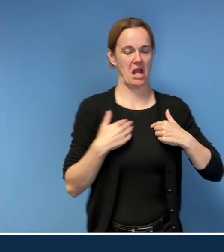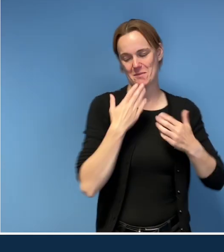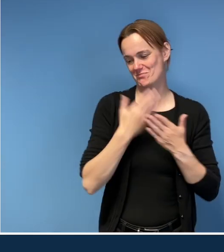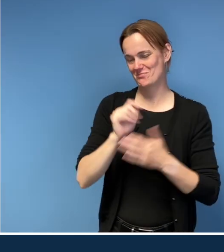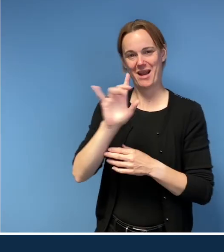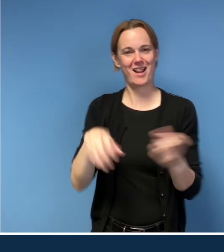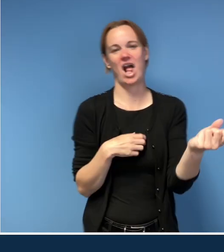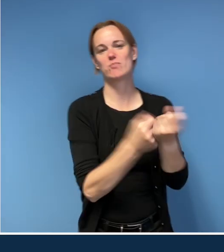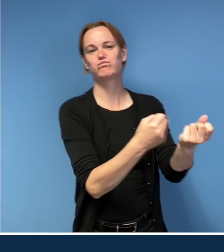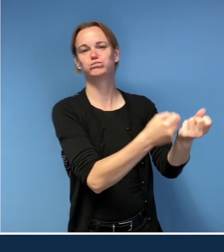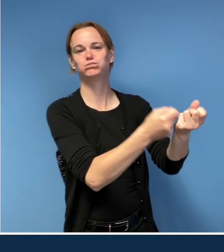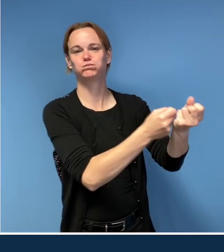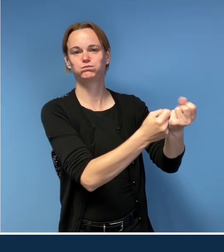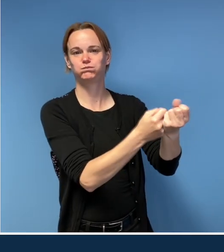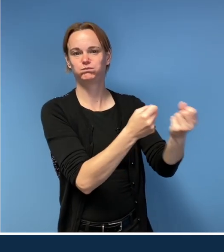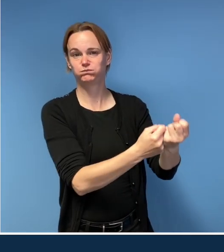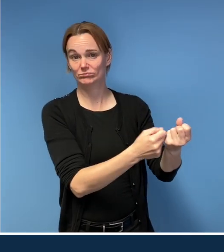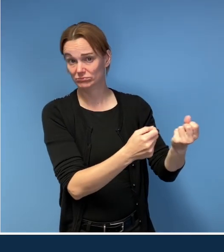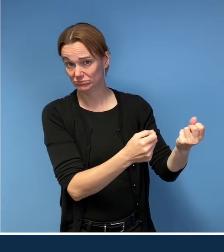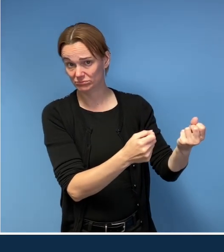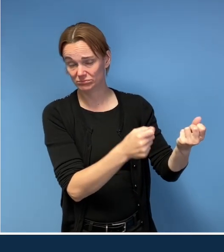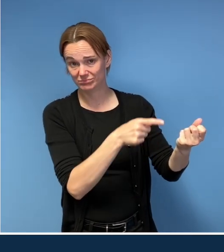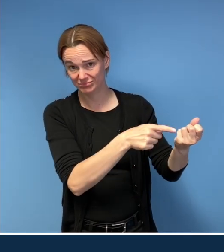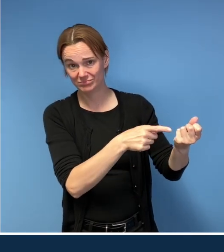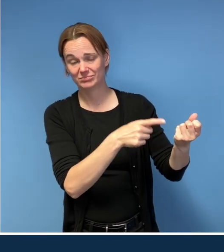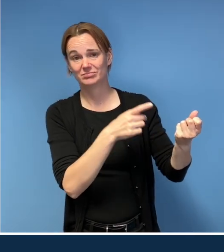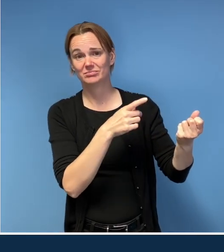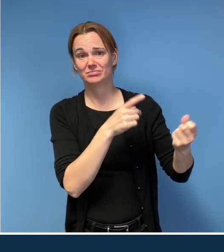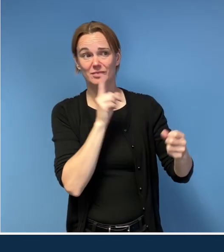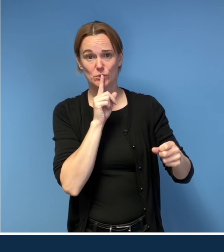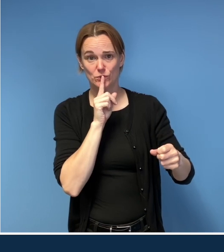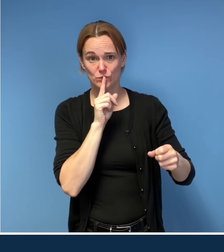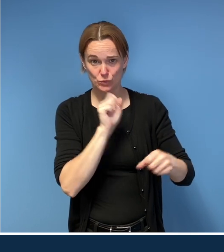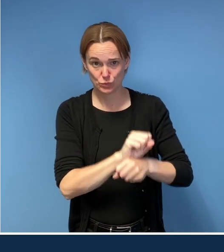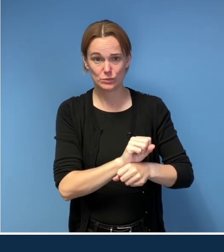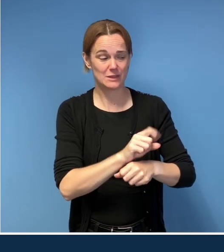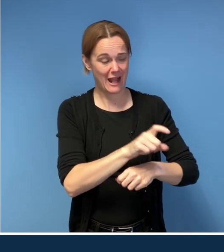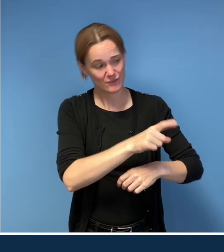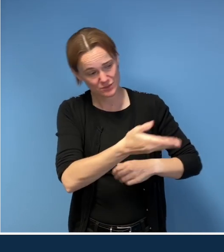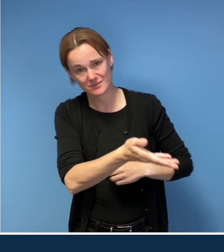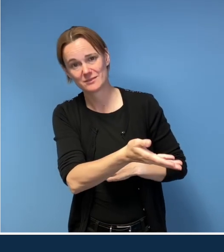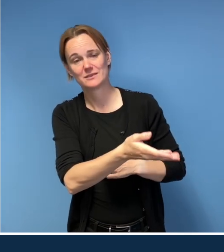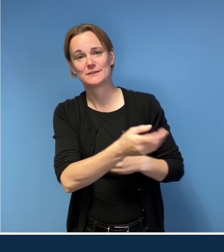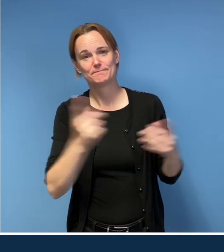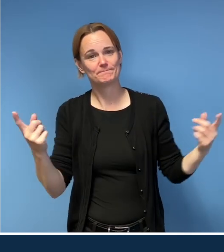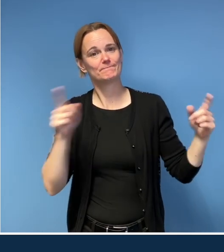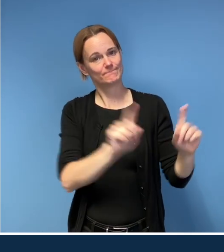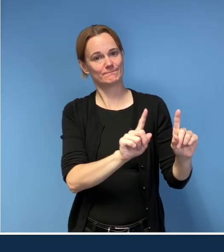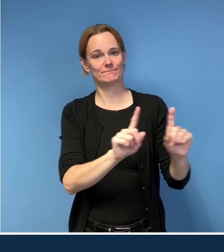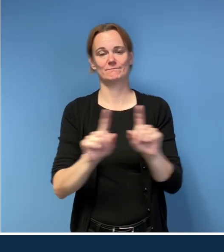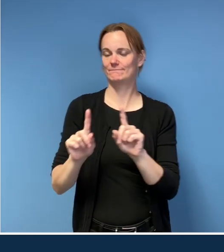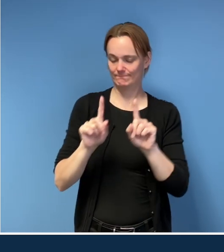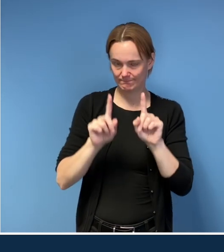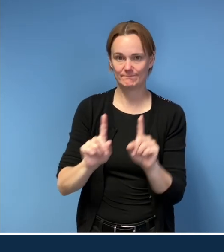not necessarily for the commitment of putting yourself in somebody else's position. And that's why I prefer to talk about accomplice. So you're going to see me starting